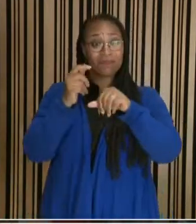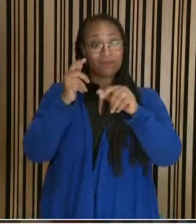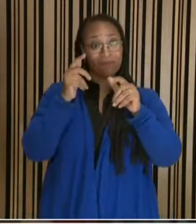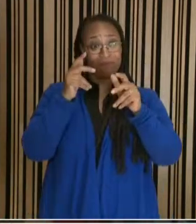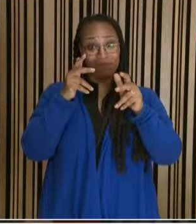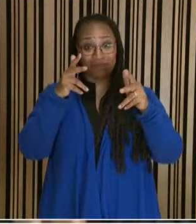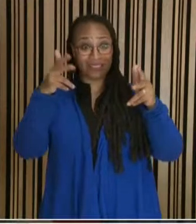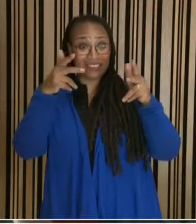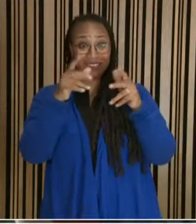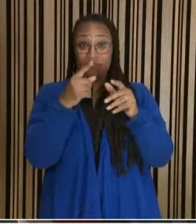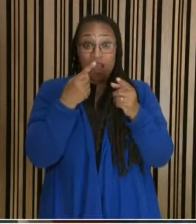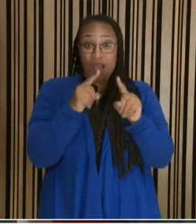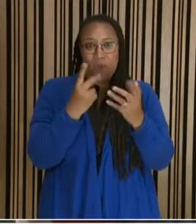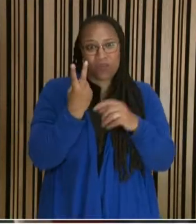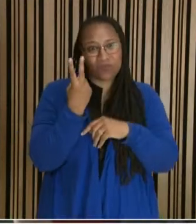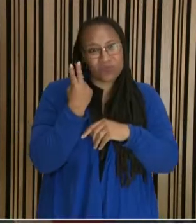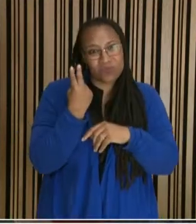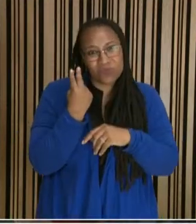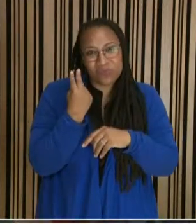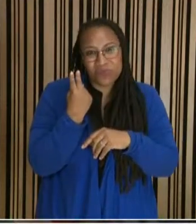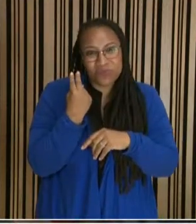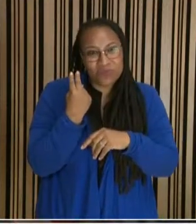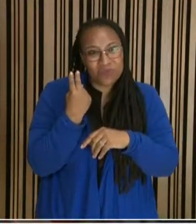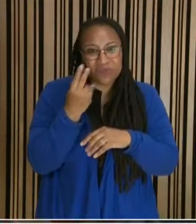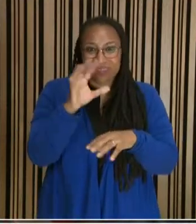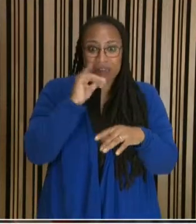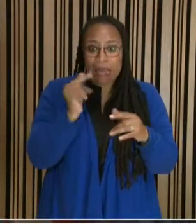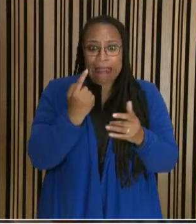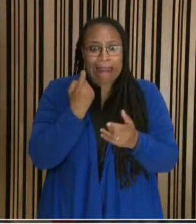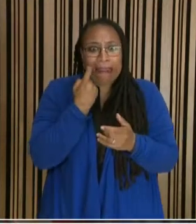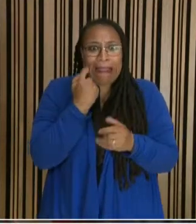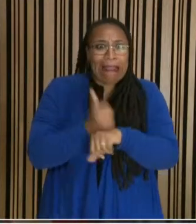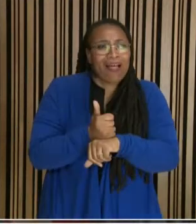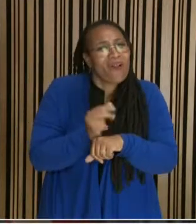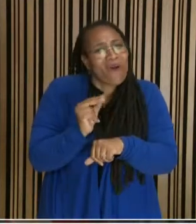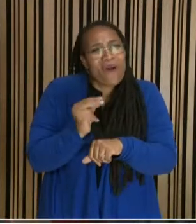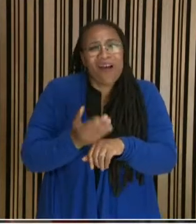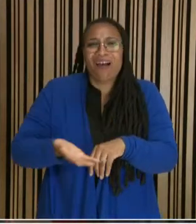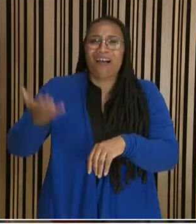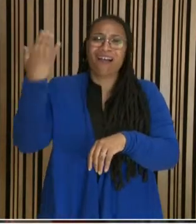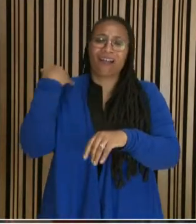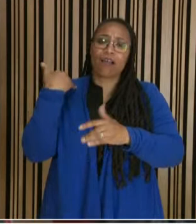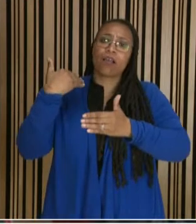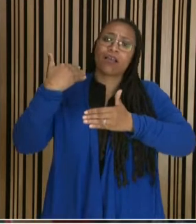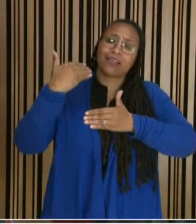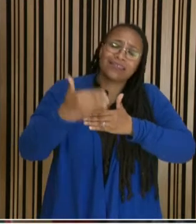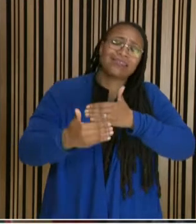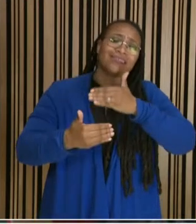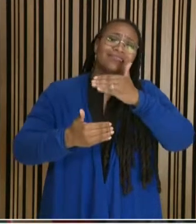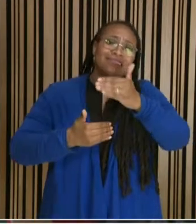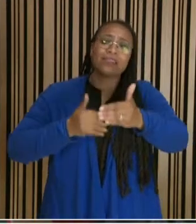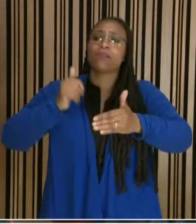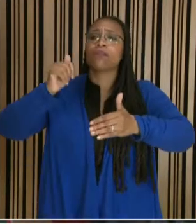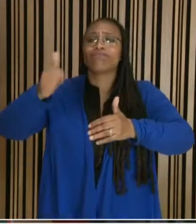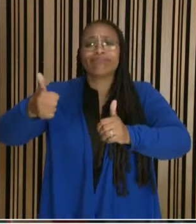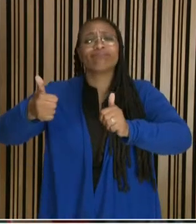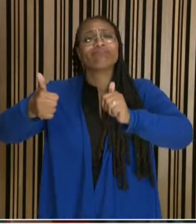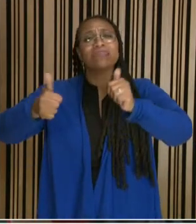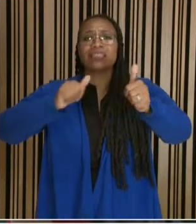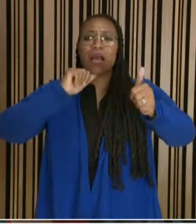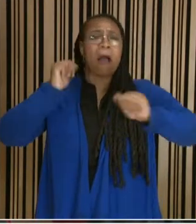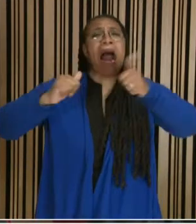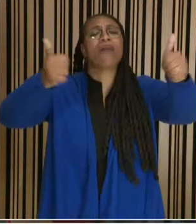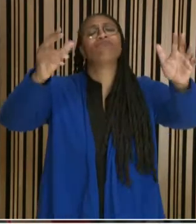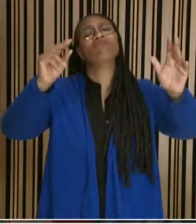this year. But now we are getting to the actual deployment of those cameras, and the revenue that